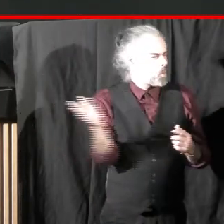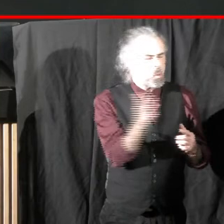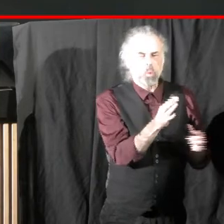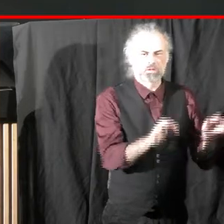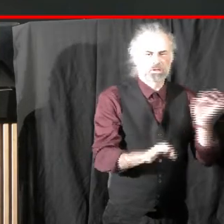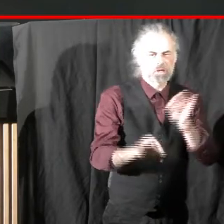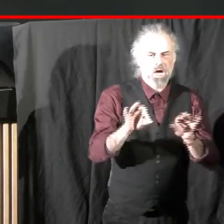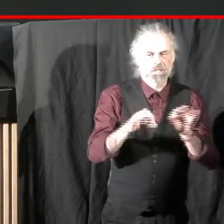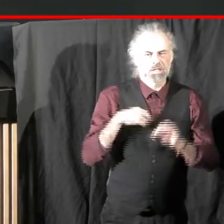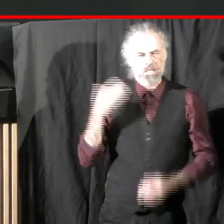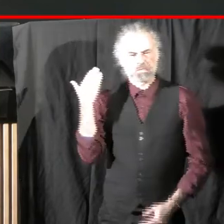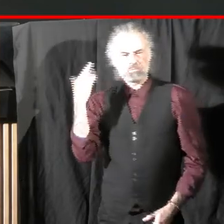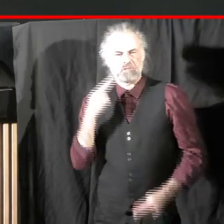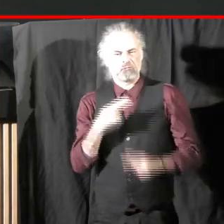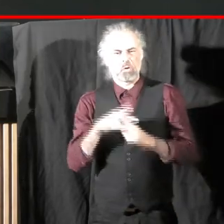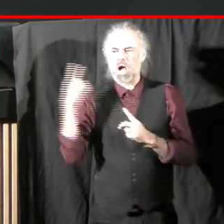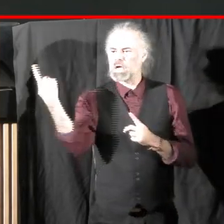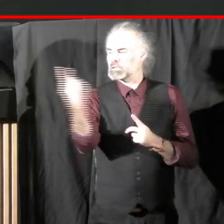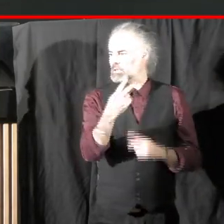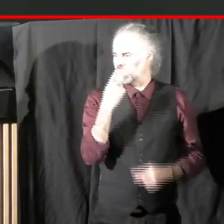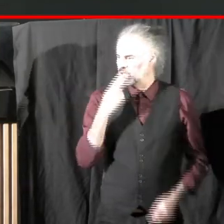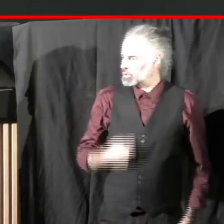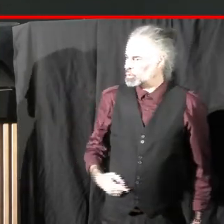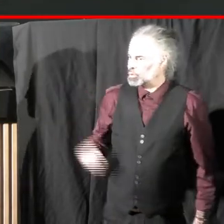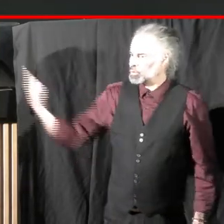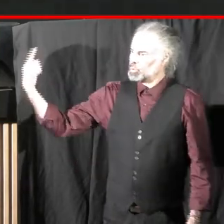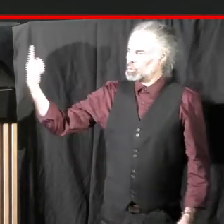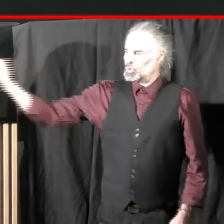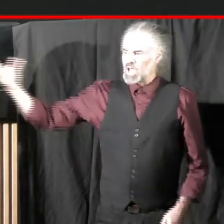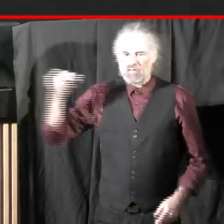to us tonight. Who else have you spoken to?